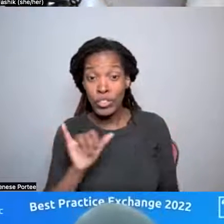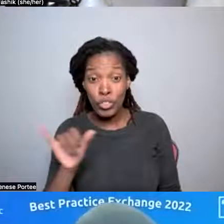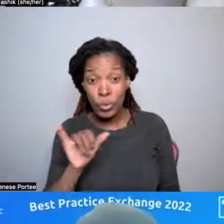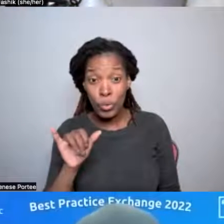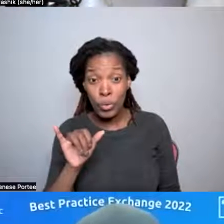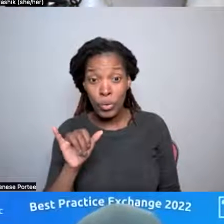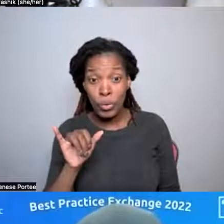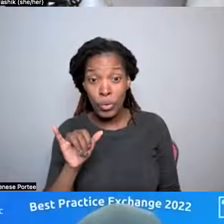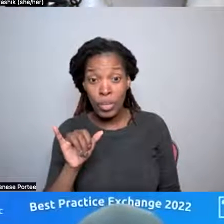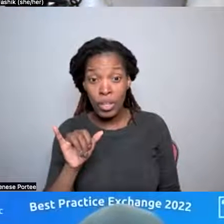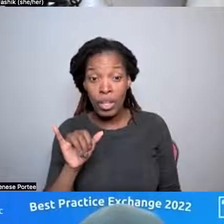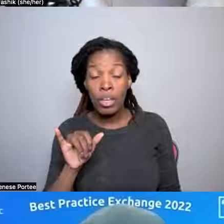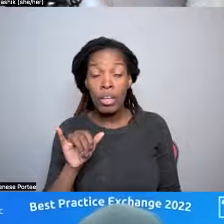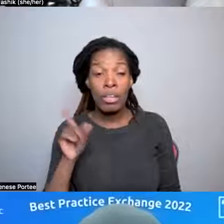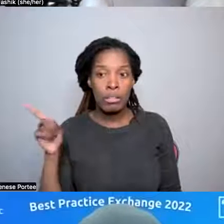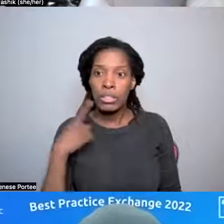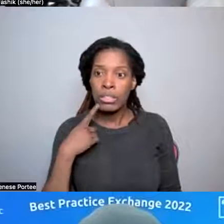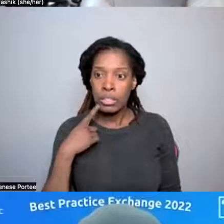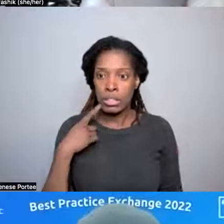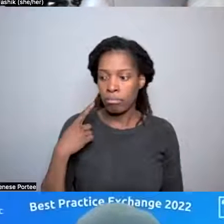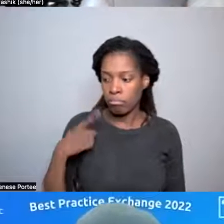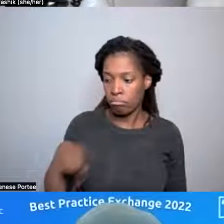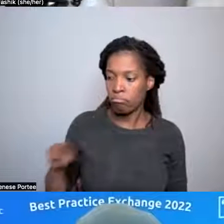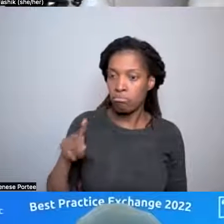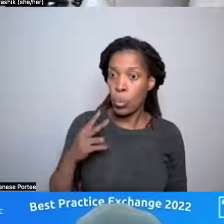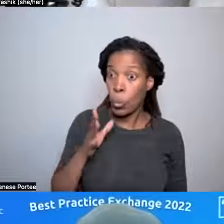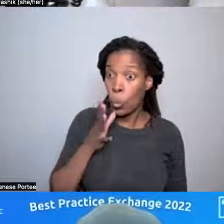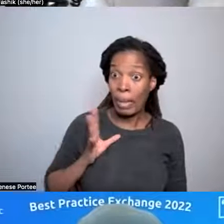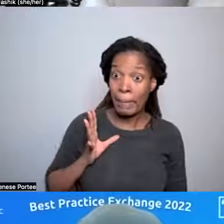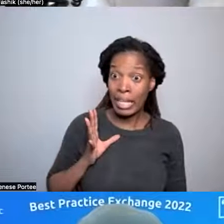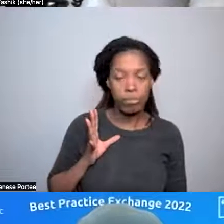like the women, you are denied your